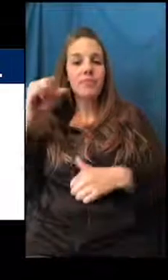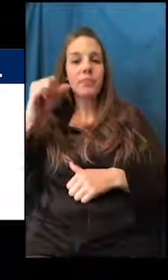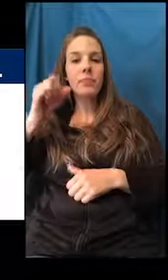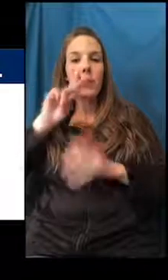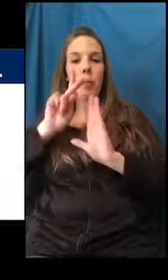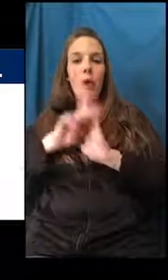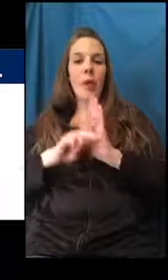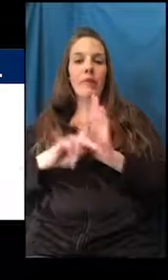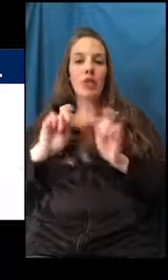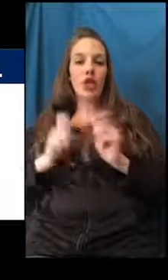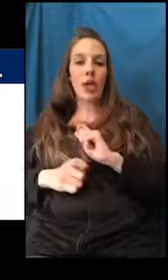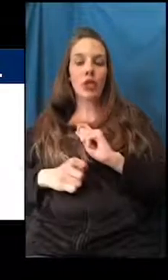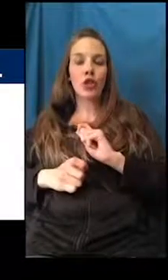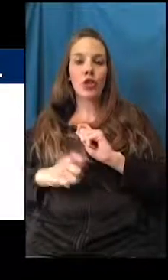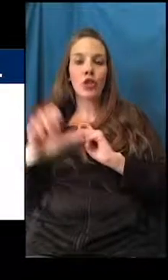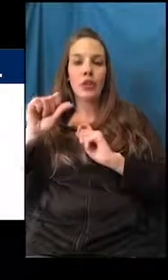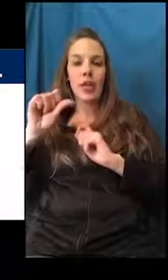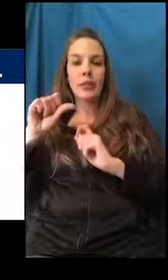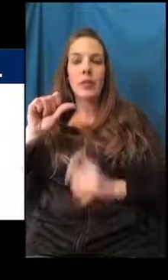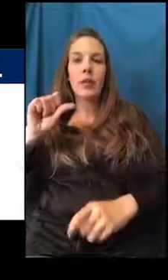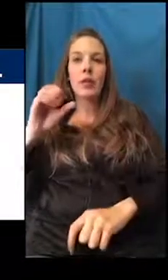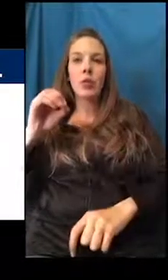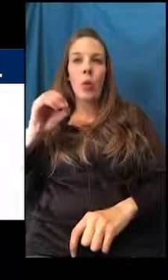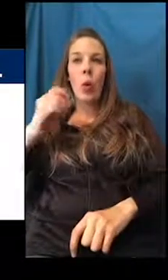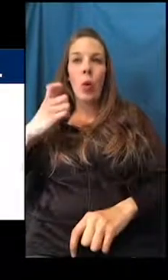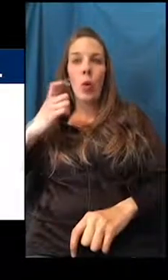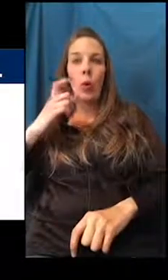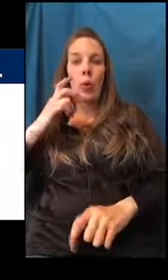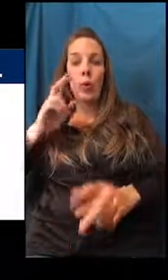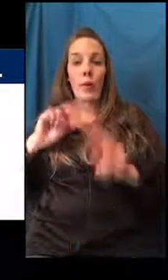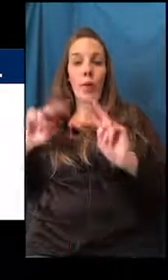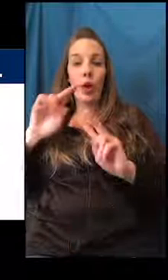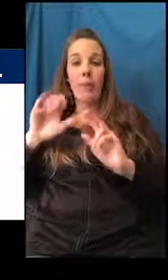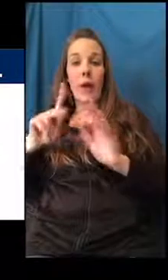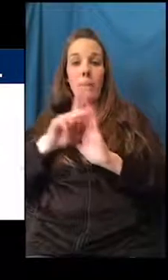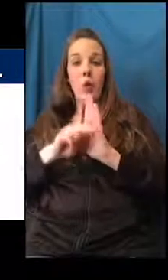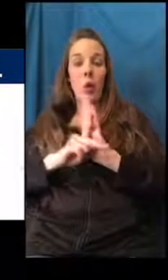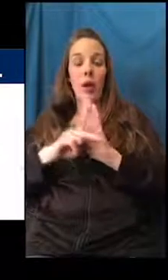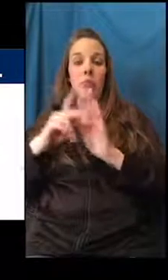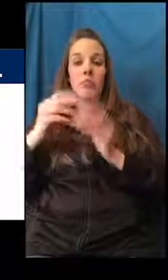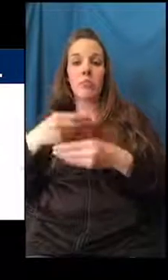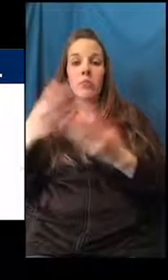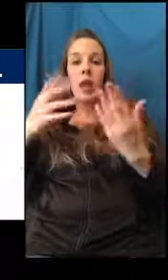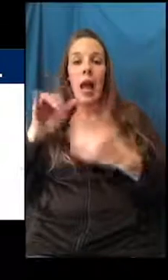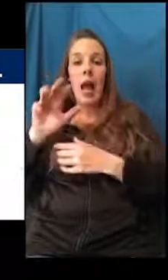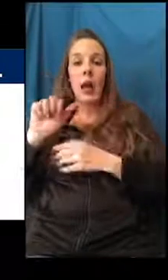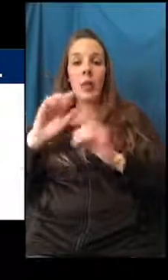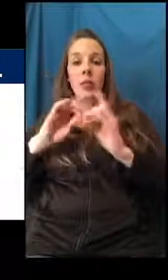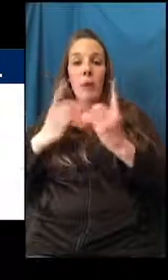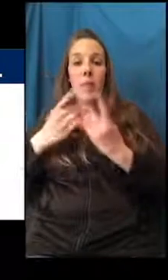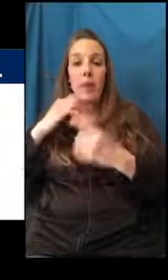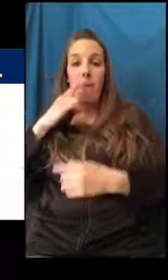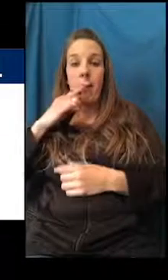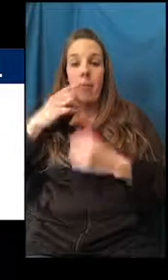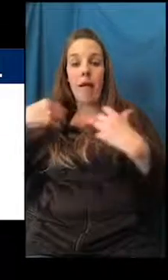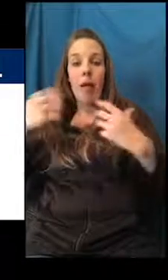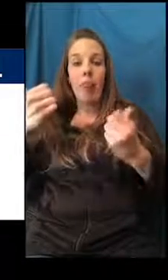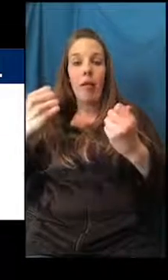have changed. So when we look at the protocols put out by the Iowa Department of Public Health, they have